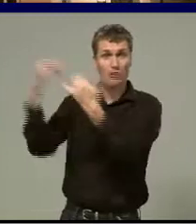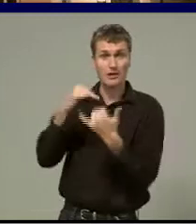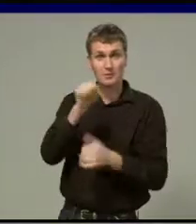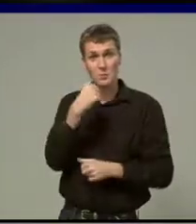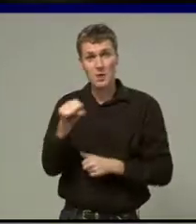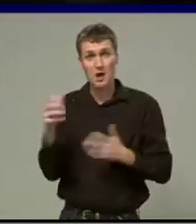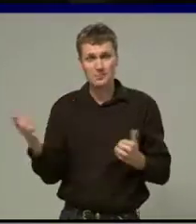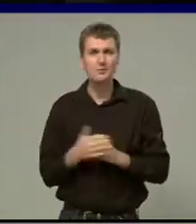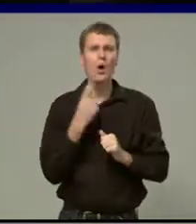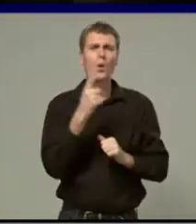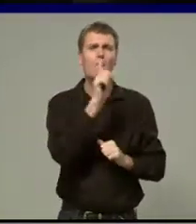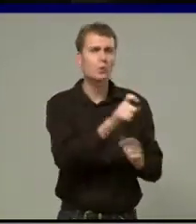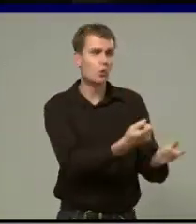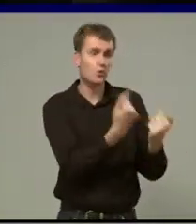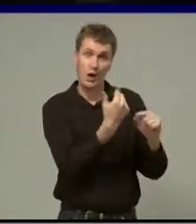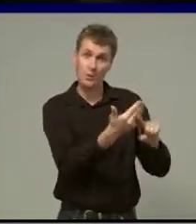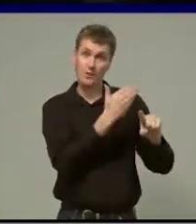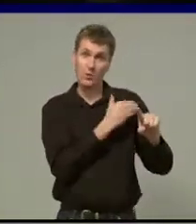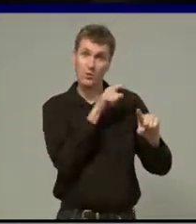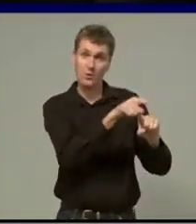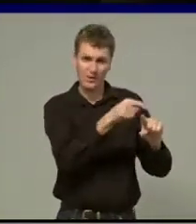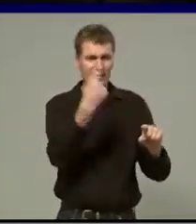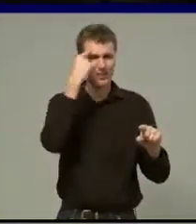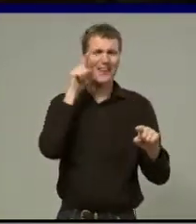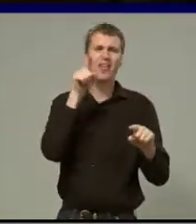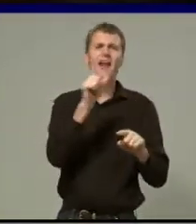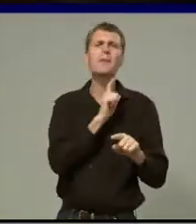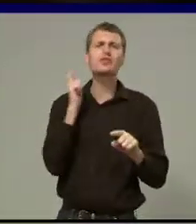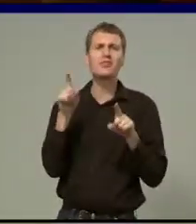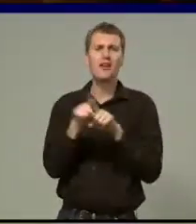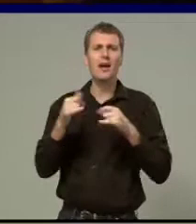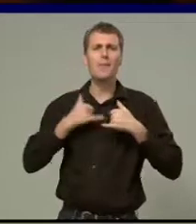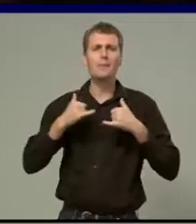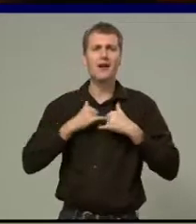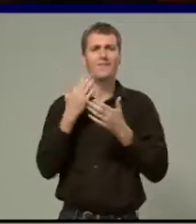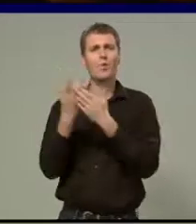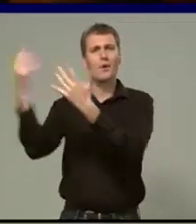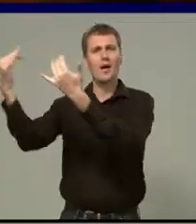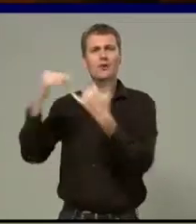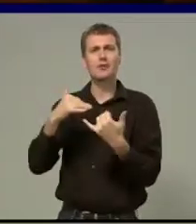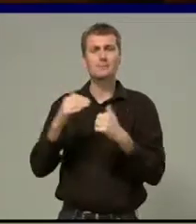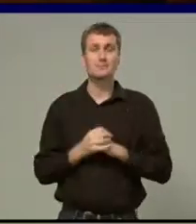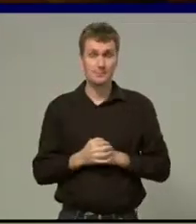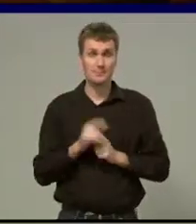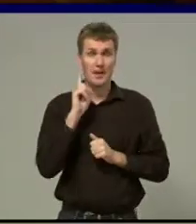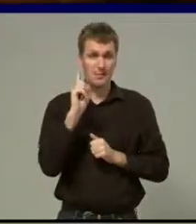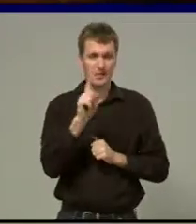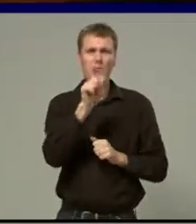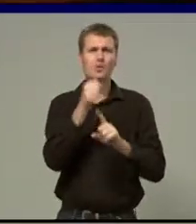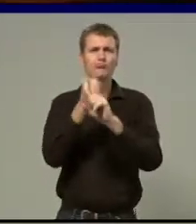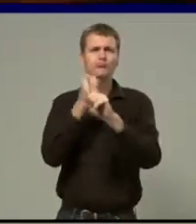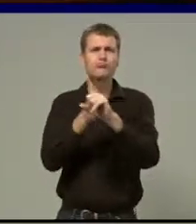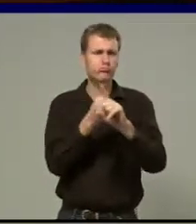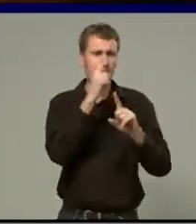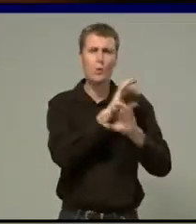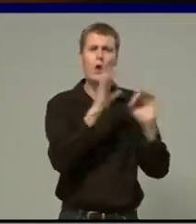CTV News off camera they now thought of the mission as the backpackers for migrants. However, an advocate for the homeless says that anyone who